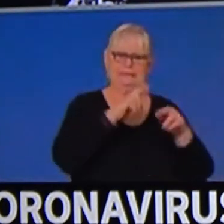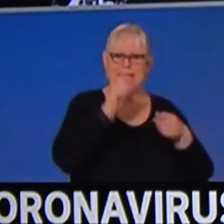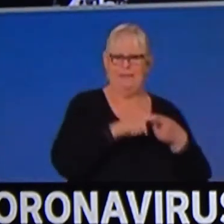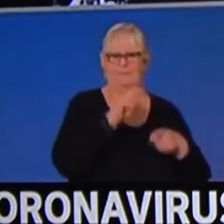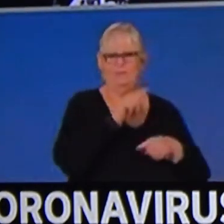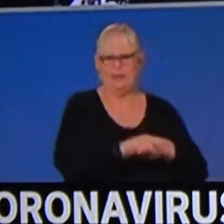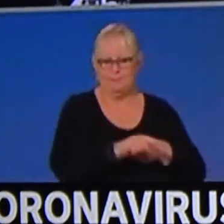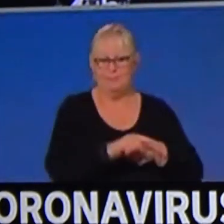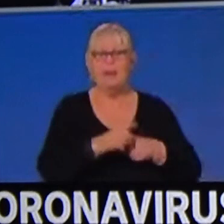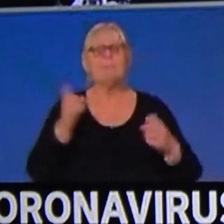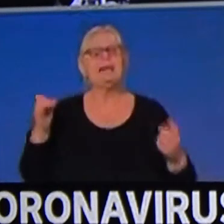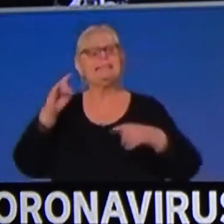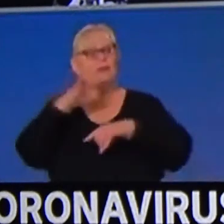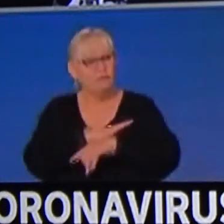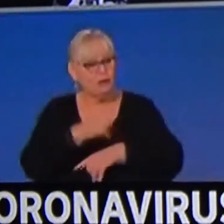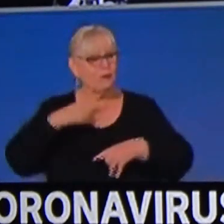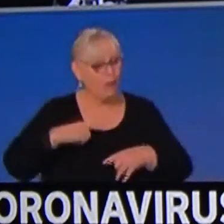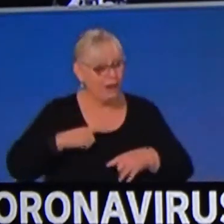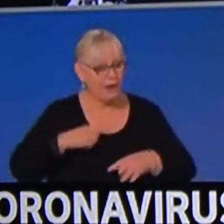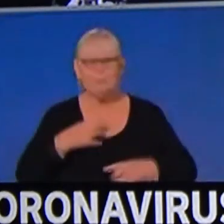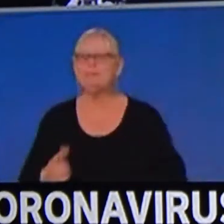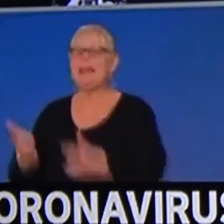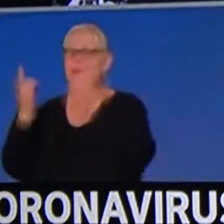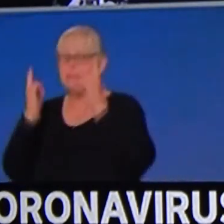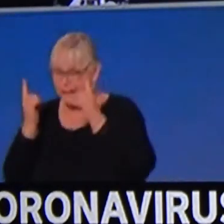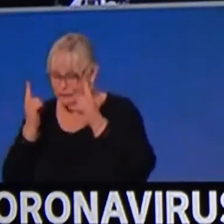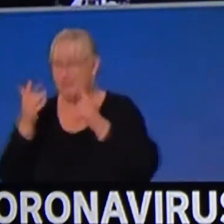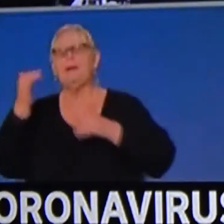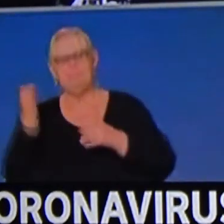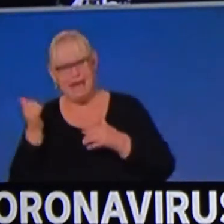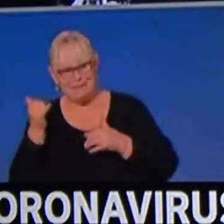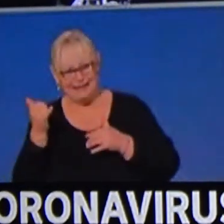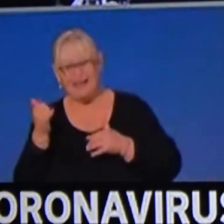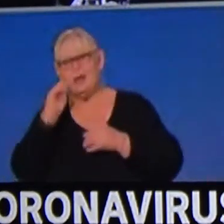arises is that for teachers, they are more likely